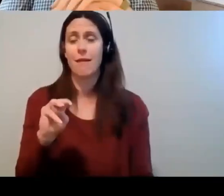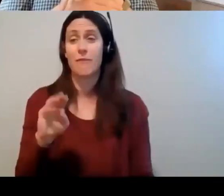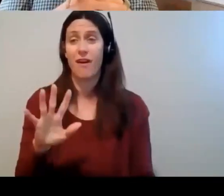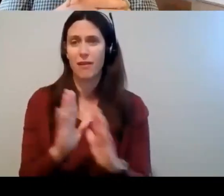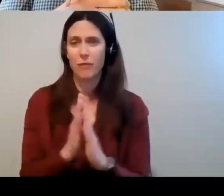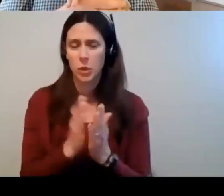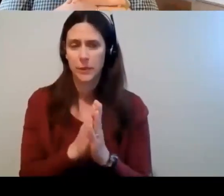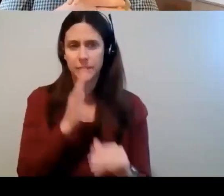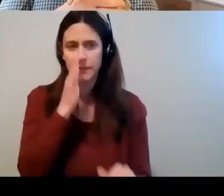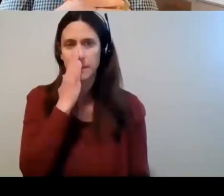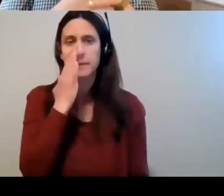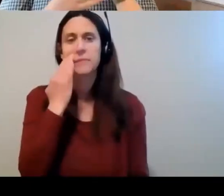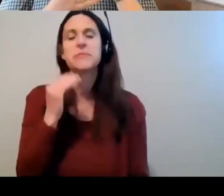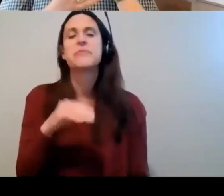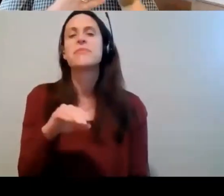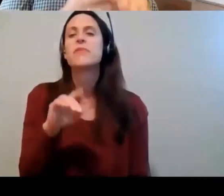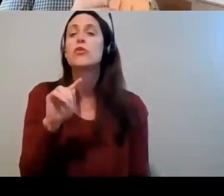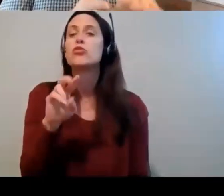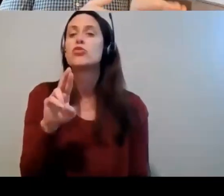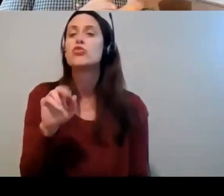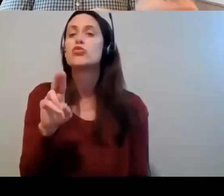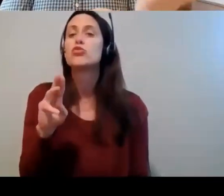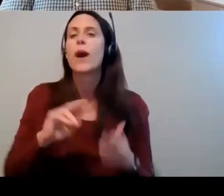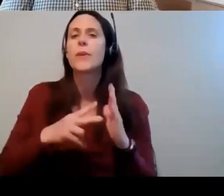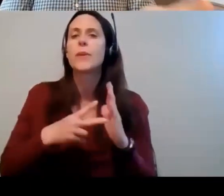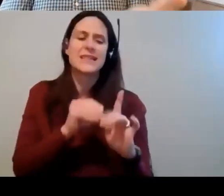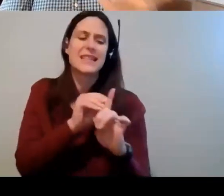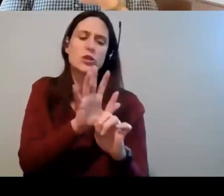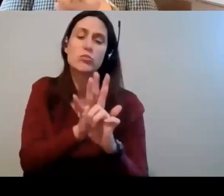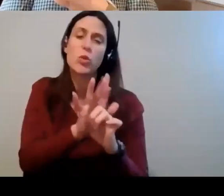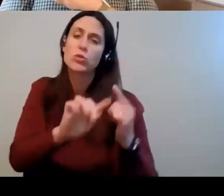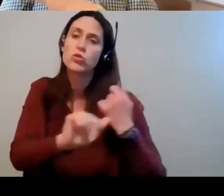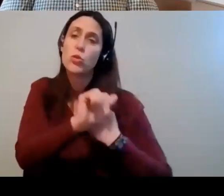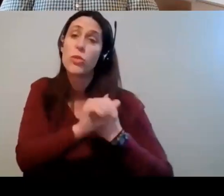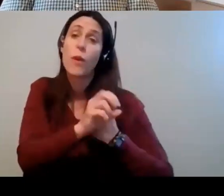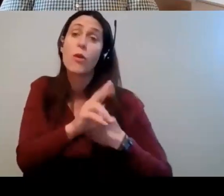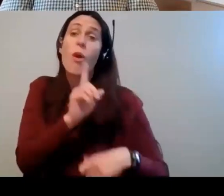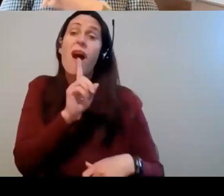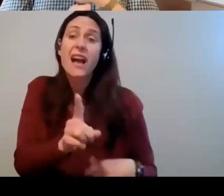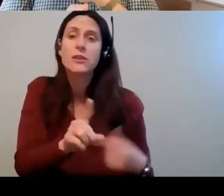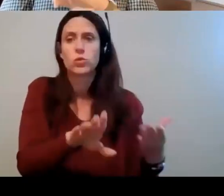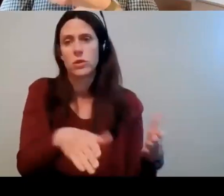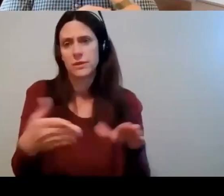of trauma in the DSM is to have exposure to threat of or actual death. So that